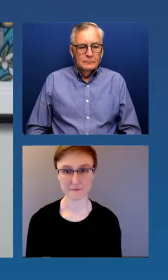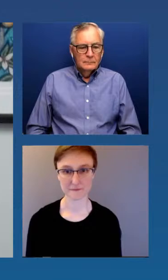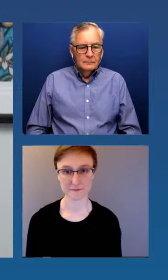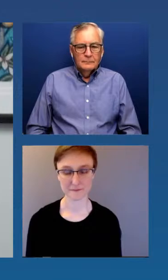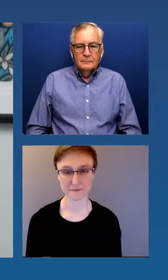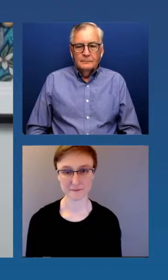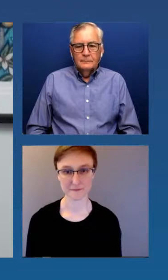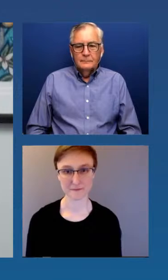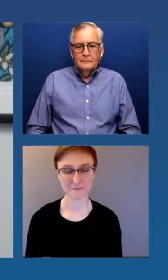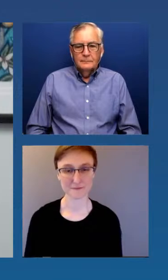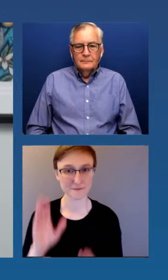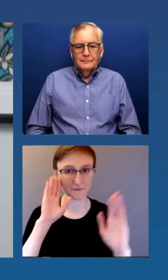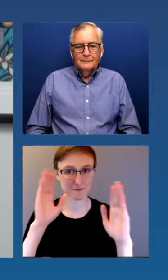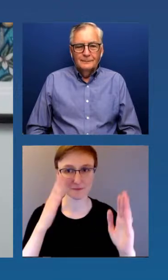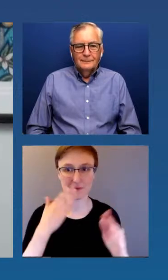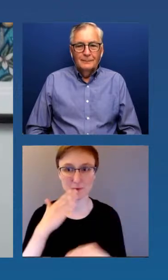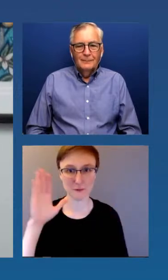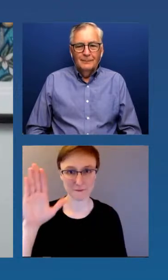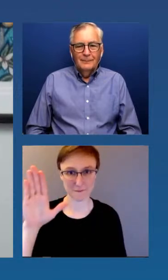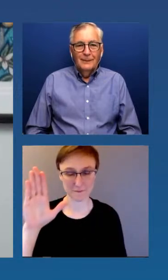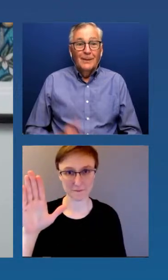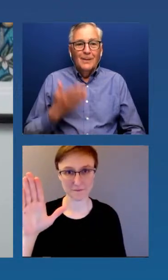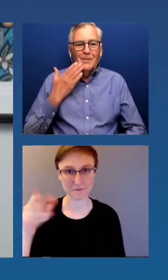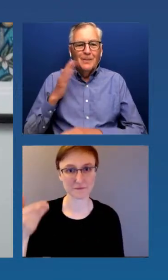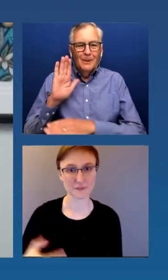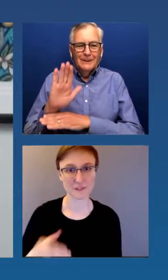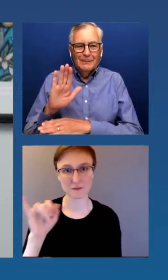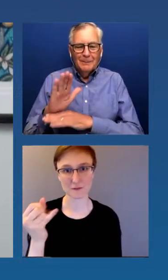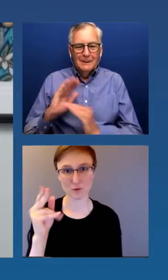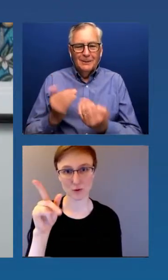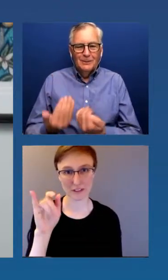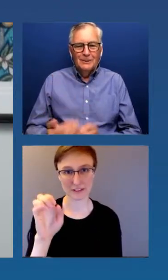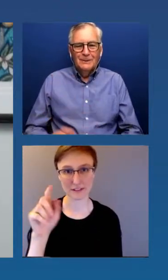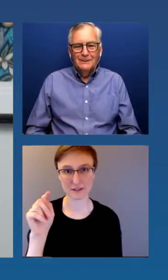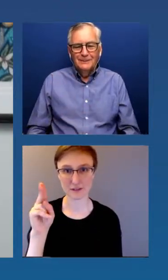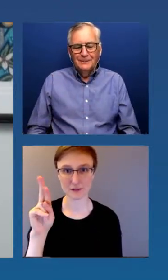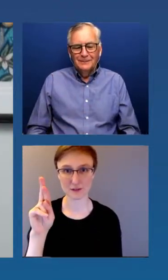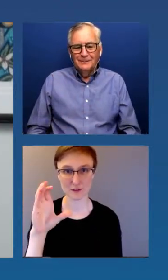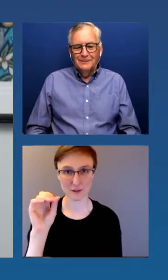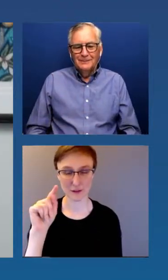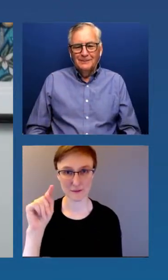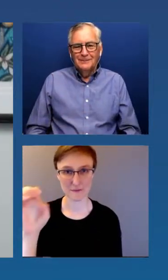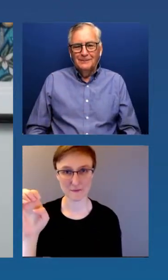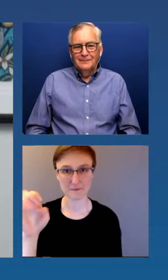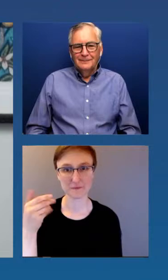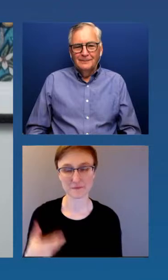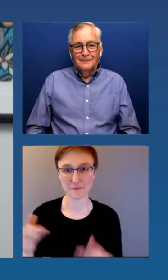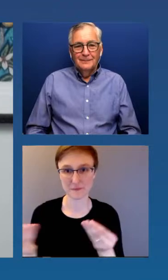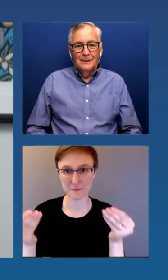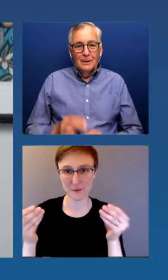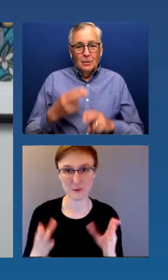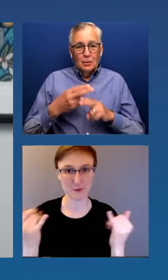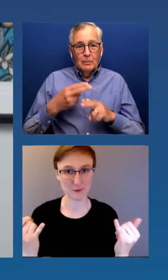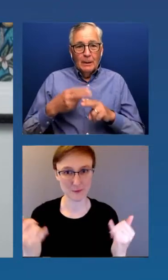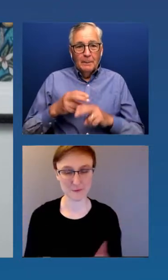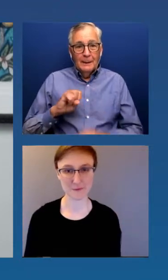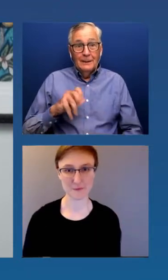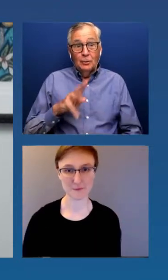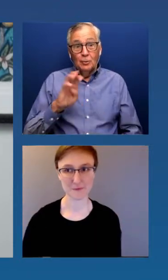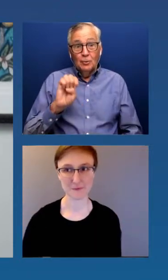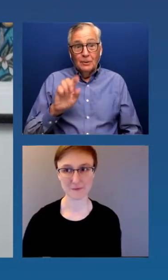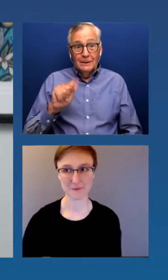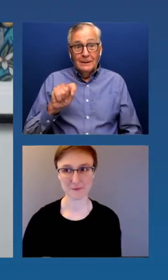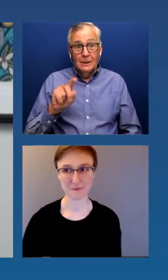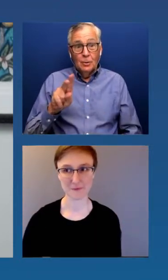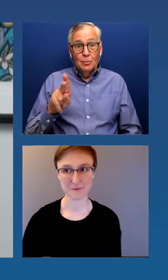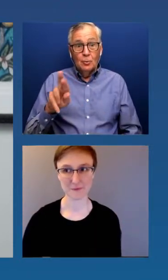Good afternoon, bon après-midi à tous. My name is Julie Turcotte and I will be your moderator today. Je m'appelle Julie Turcotte et je serai votre